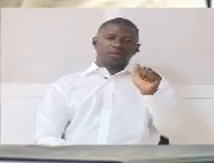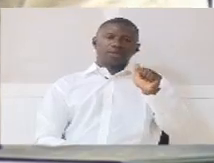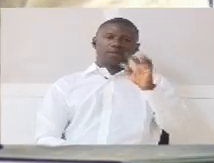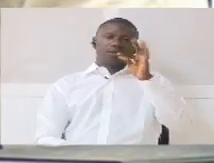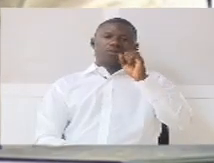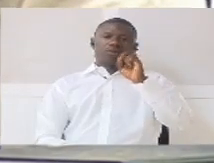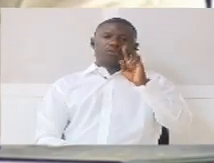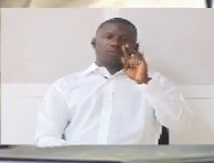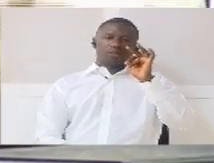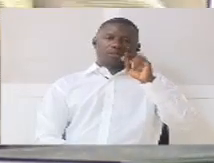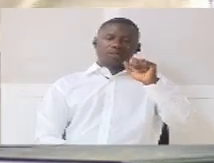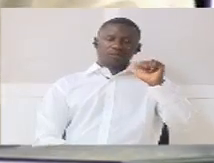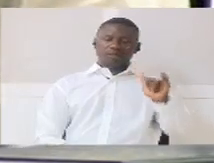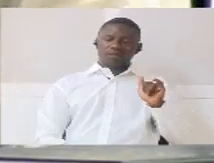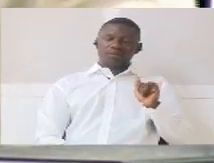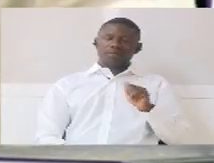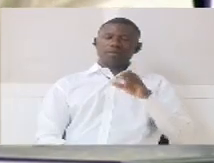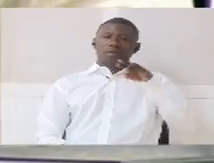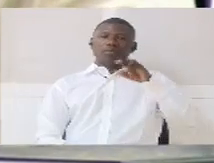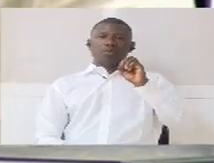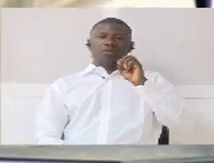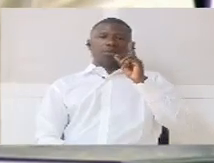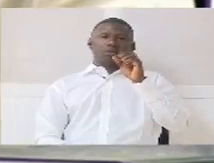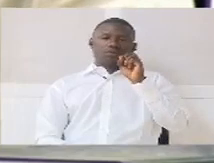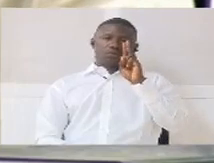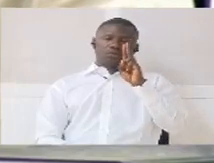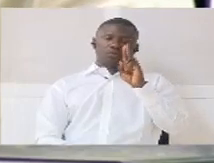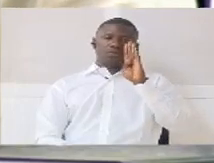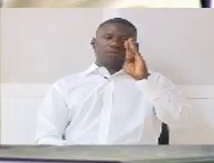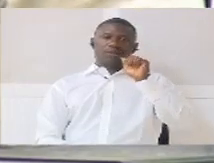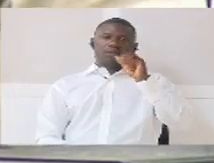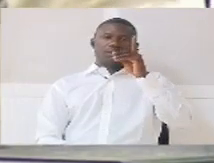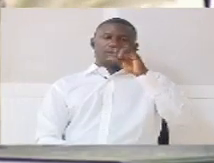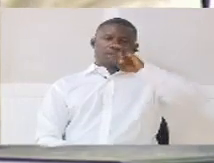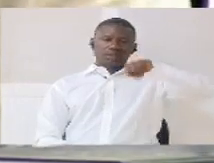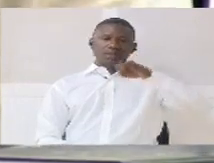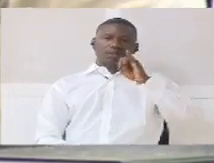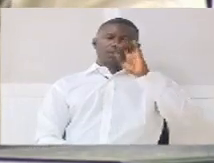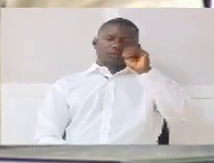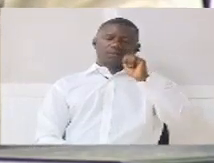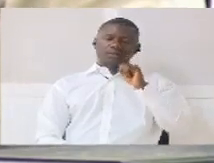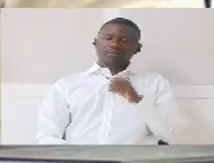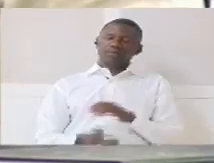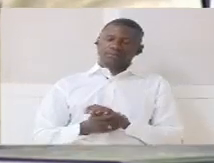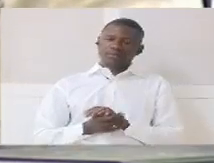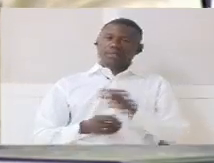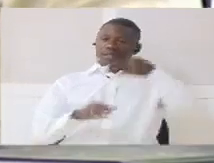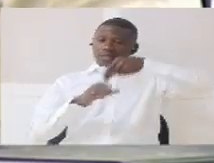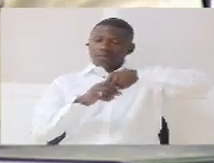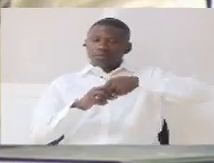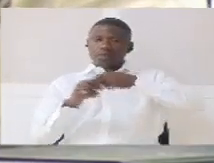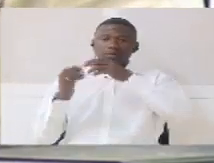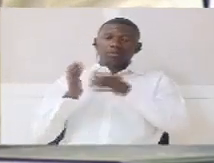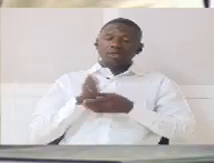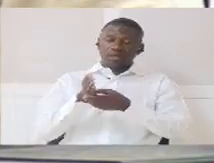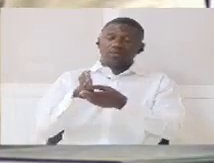Modu Baji. The then Managing Director of Petroleum, National Petroleum. The then Managing Director of the National Petroleum. He received all of Noko these Njai people.